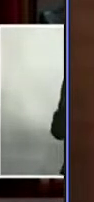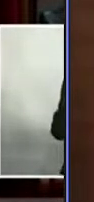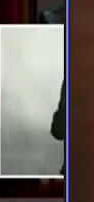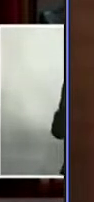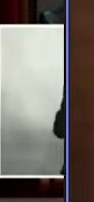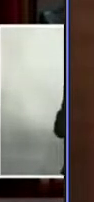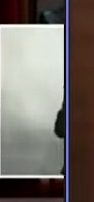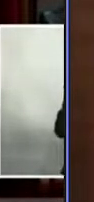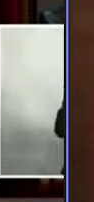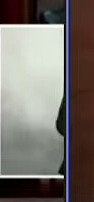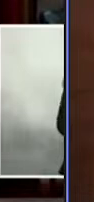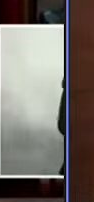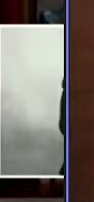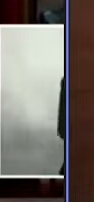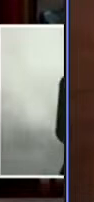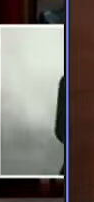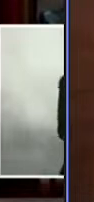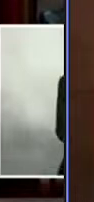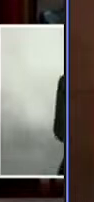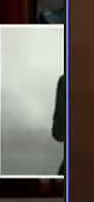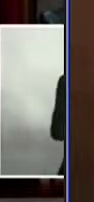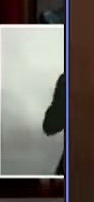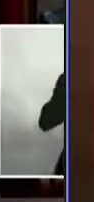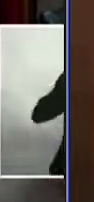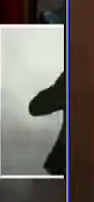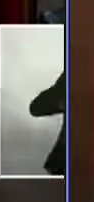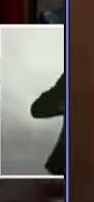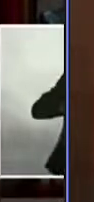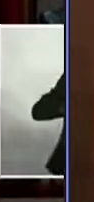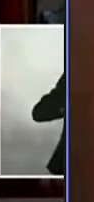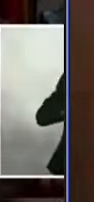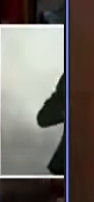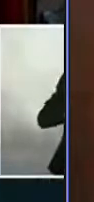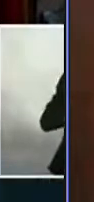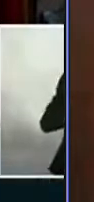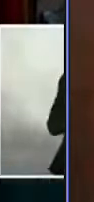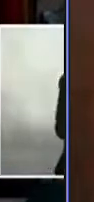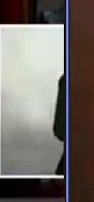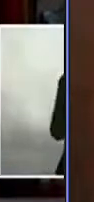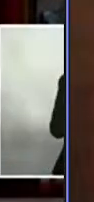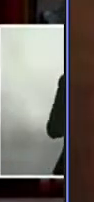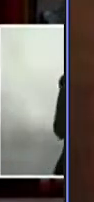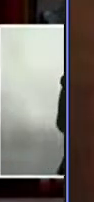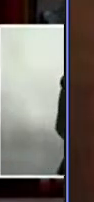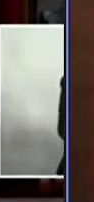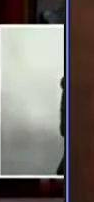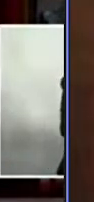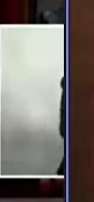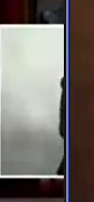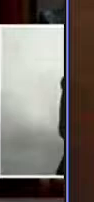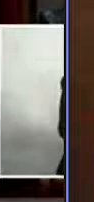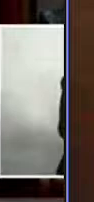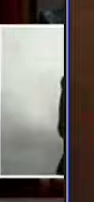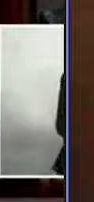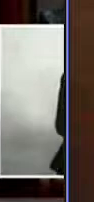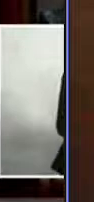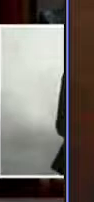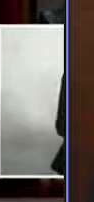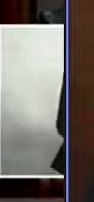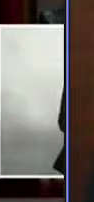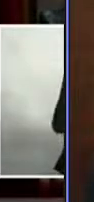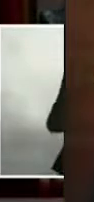at the coalface of our most fundamental challenges, namely economic growth, job creation, and